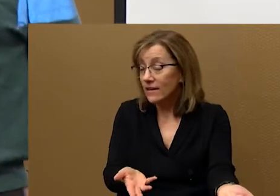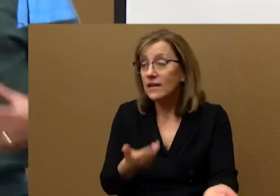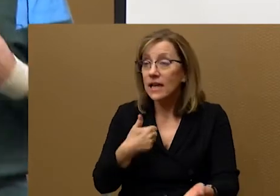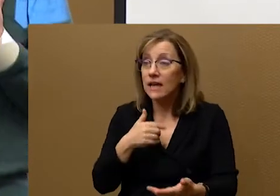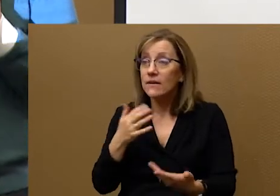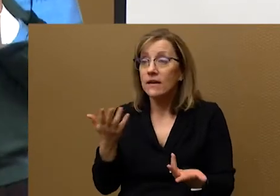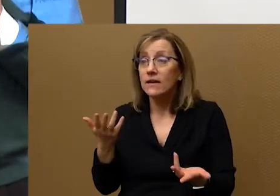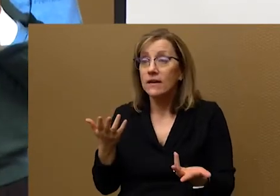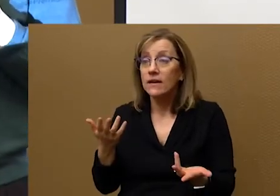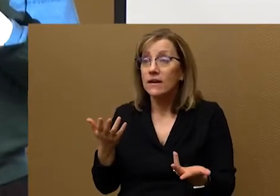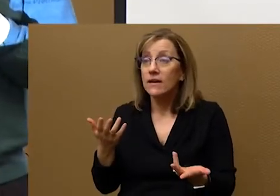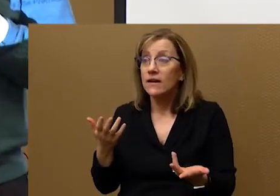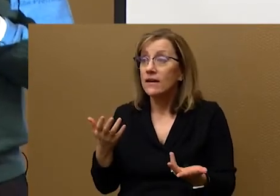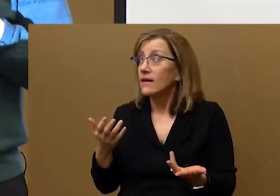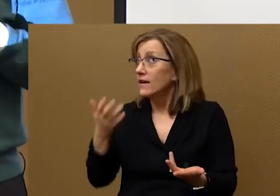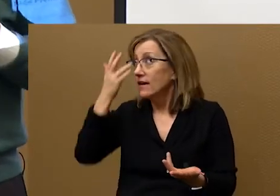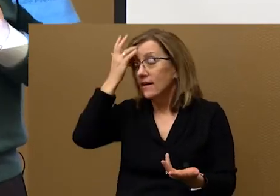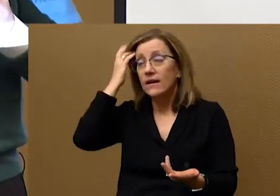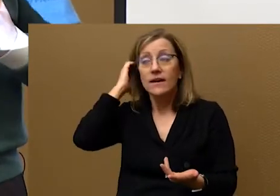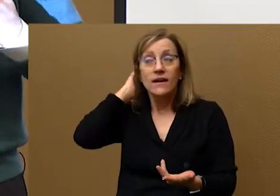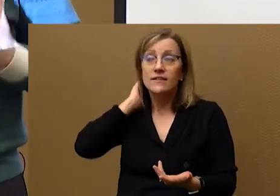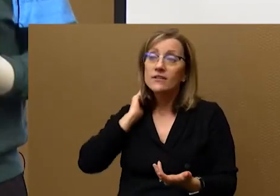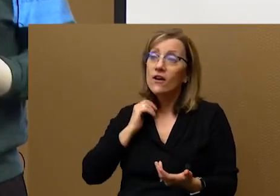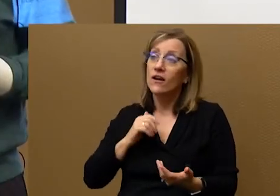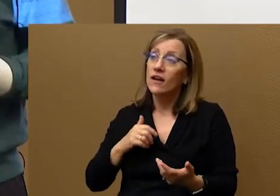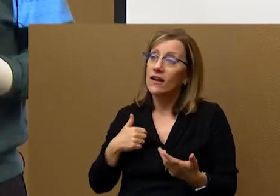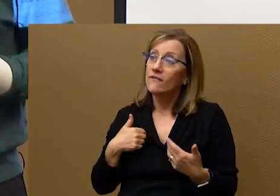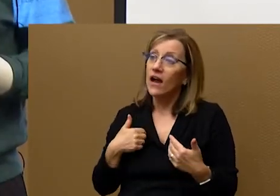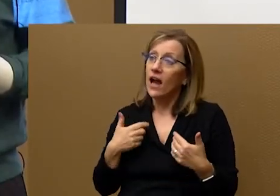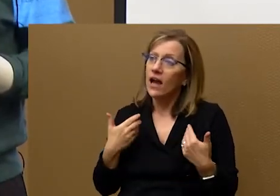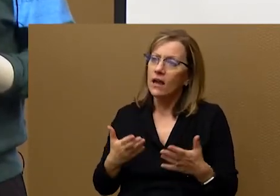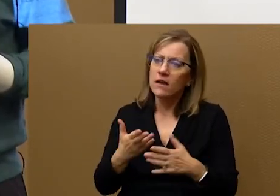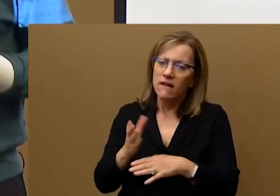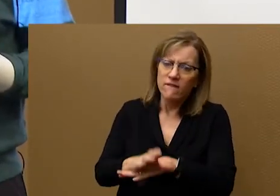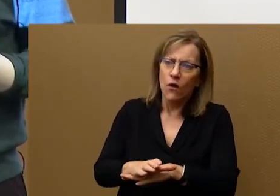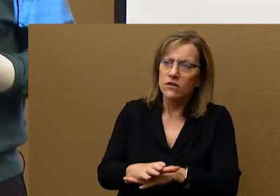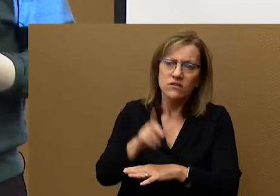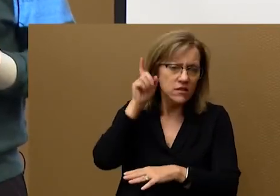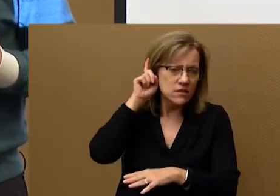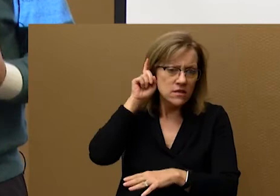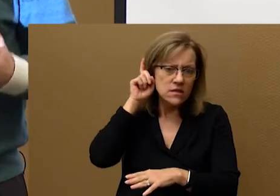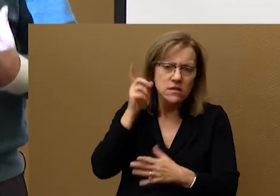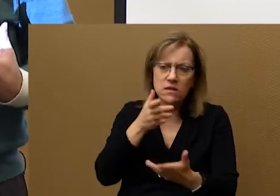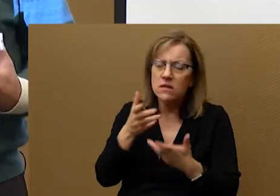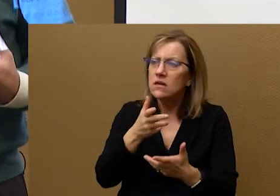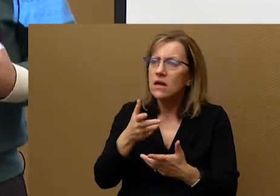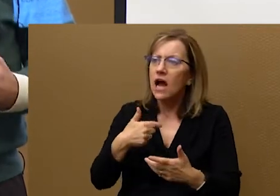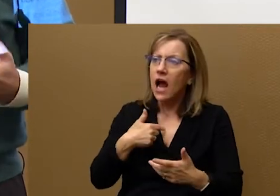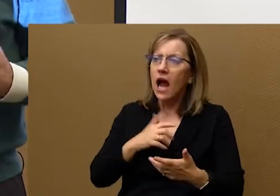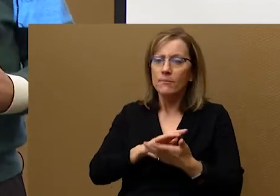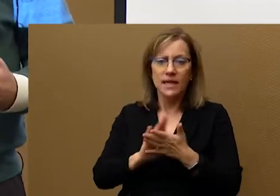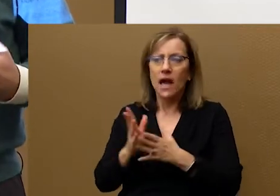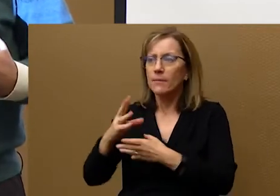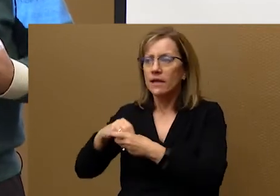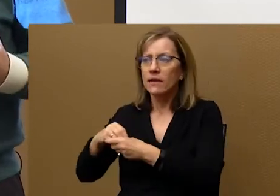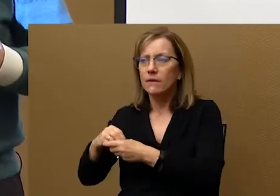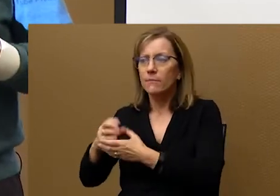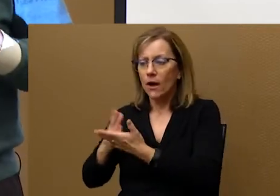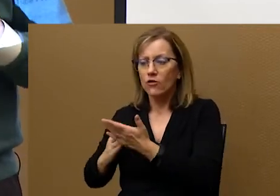If I go there, am I becoming part of the oppressive establishment? You know, punishing them because they're not